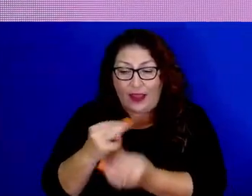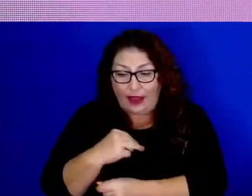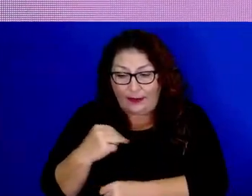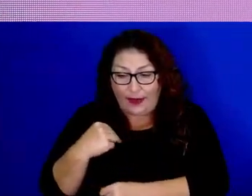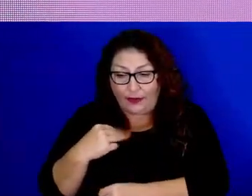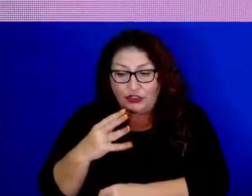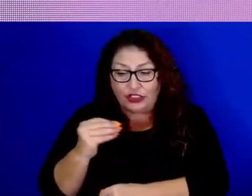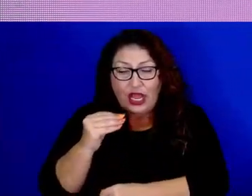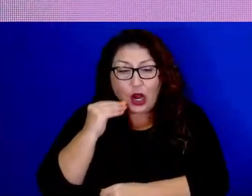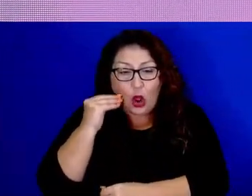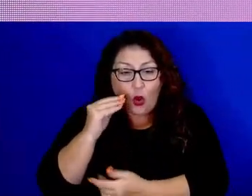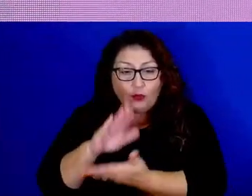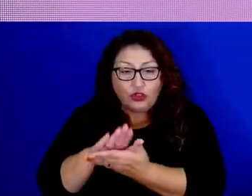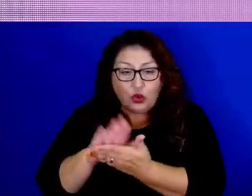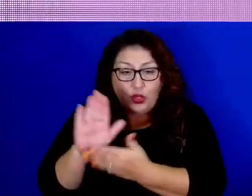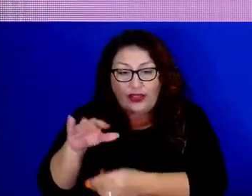kids.